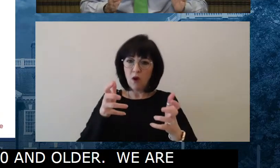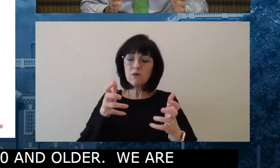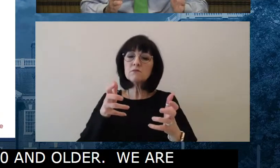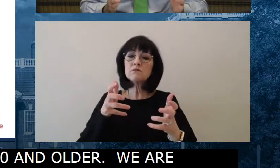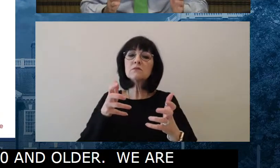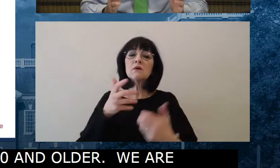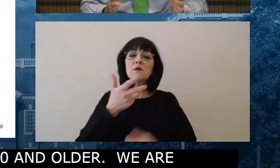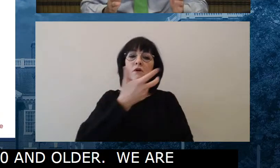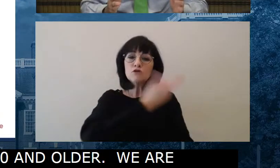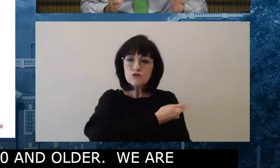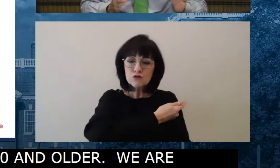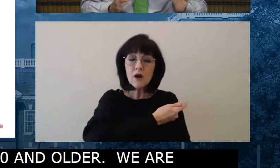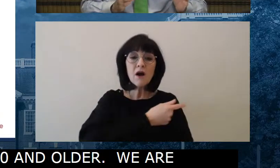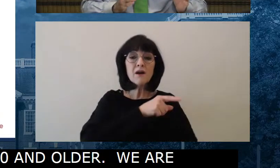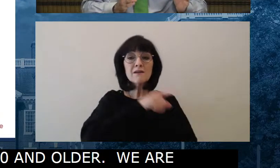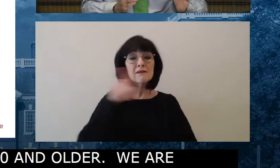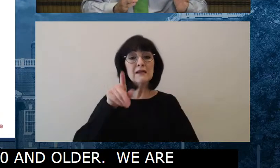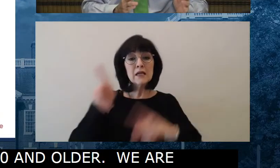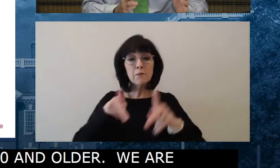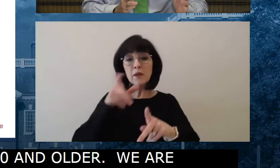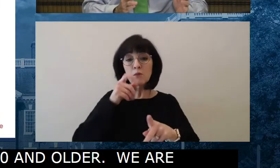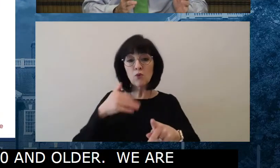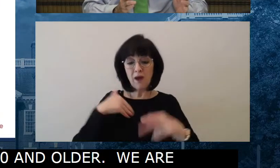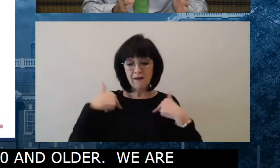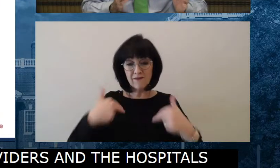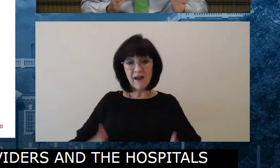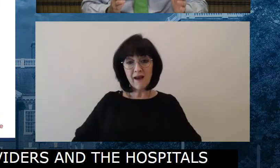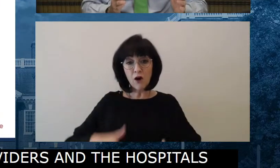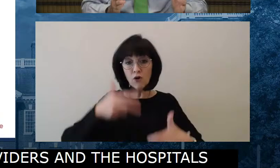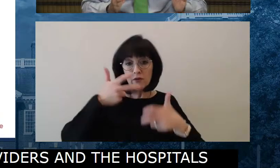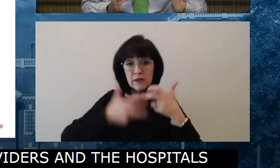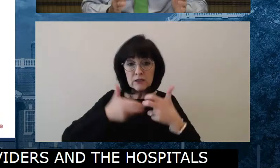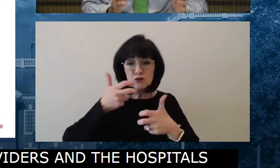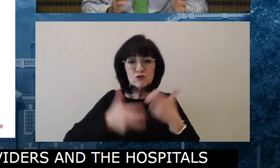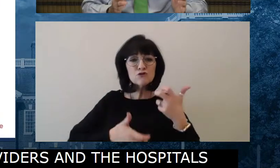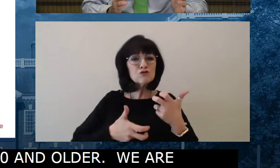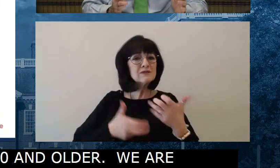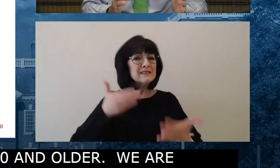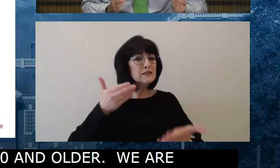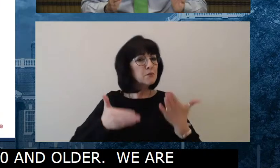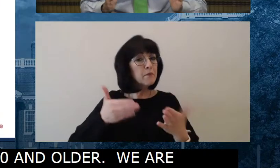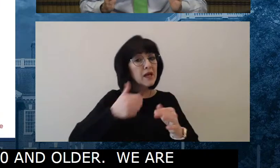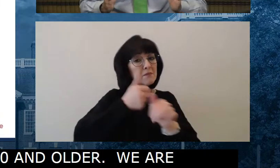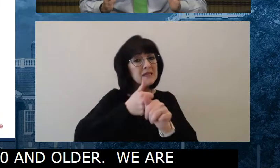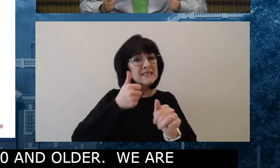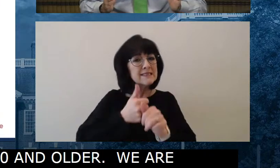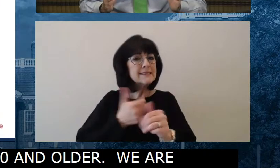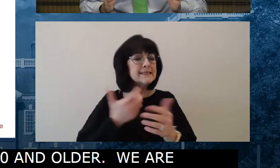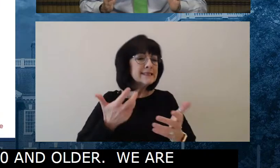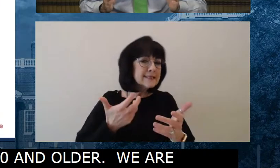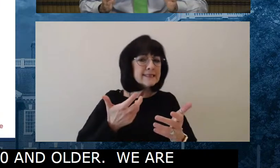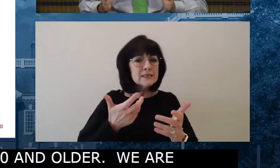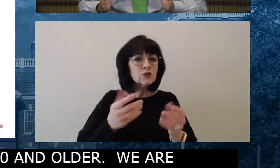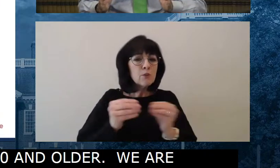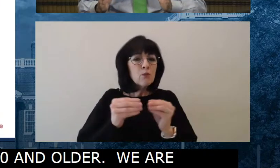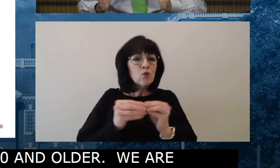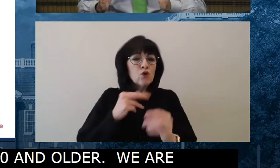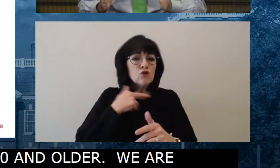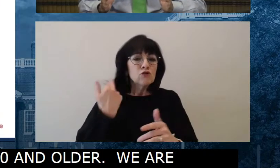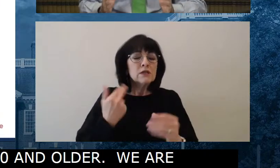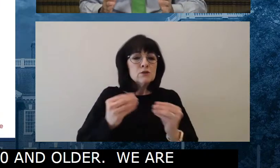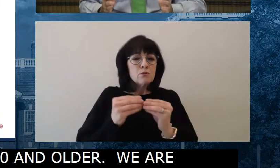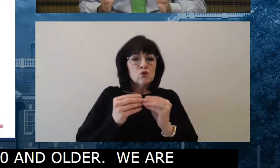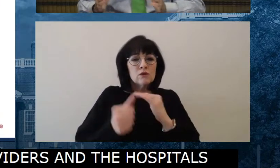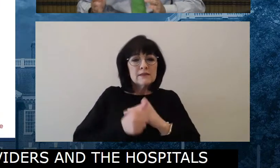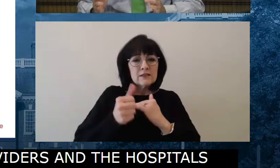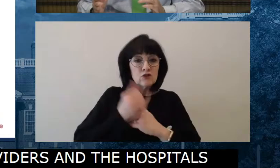existing health conditions that make them more vulnerable to COVID-19 and with